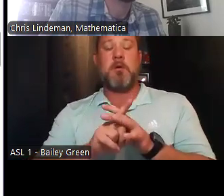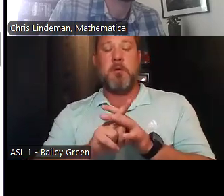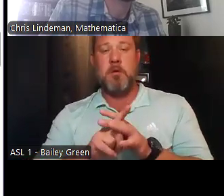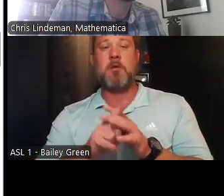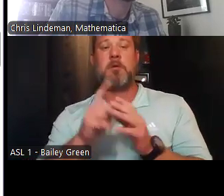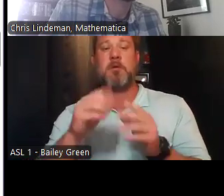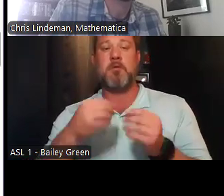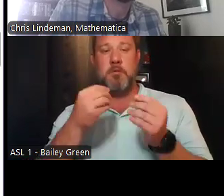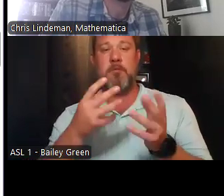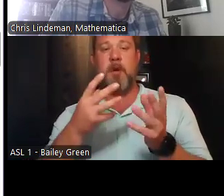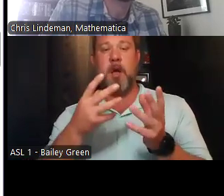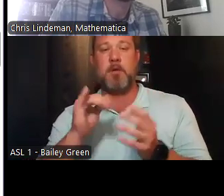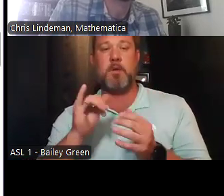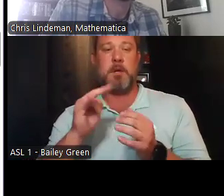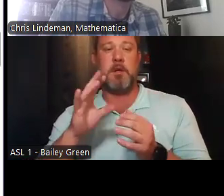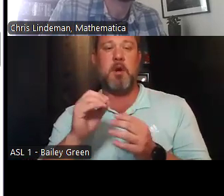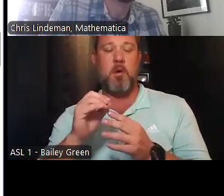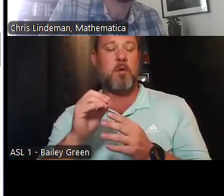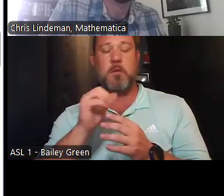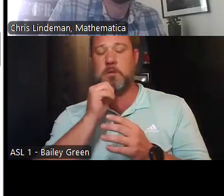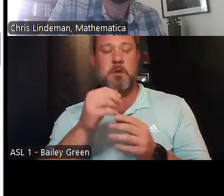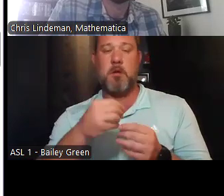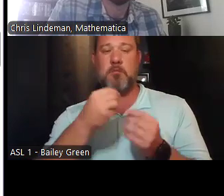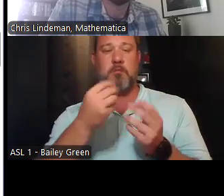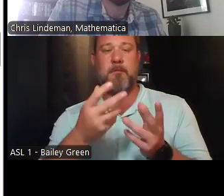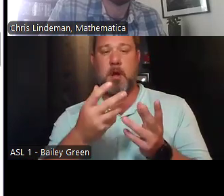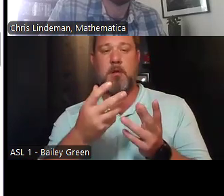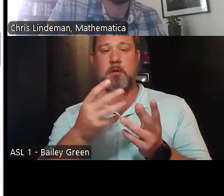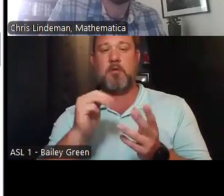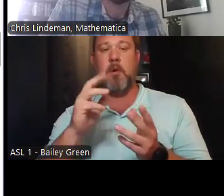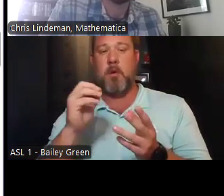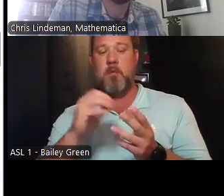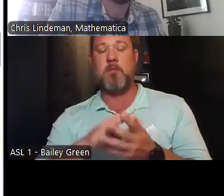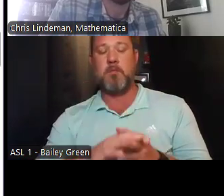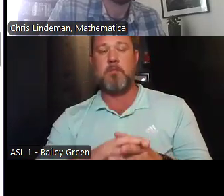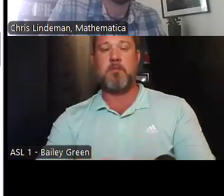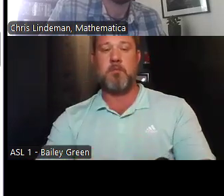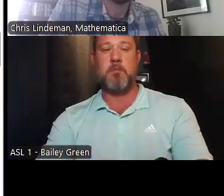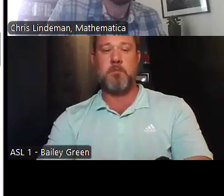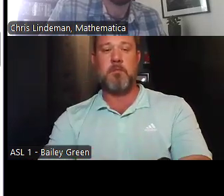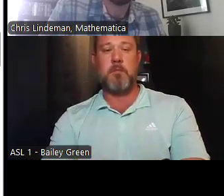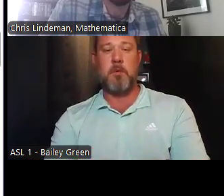is provided to Inyo County, even though it was not provided to Mono County.